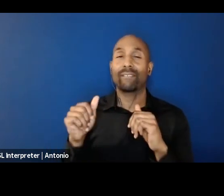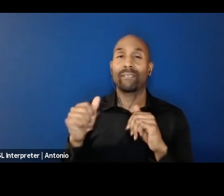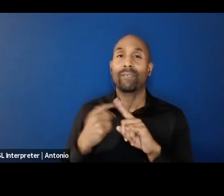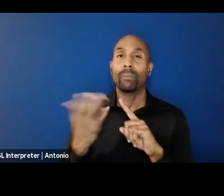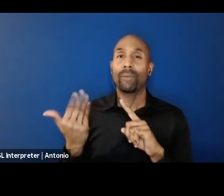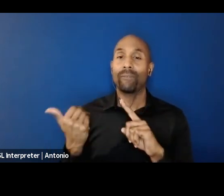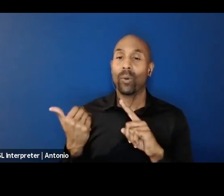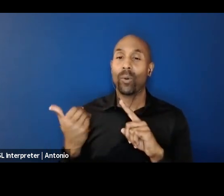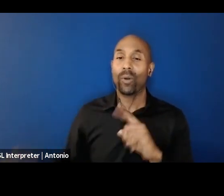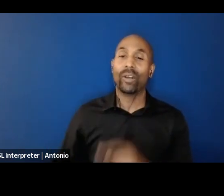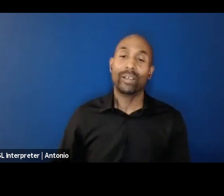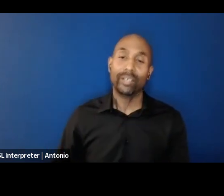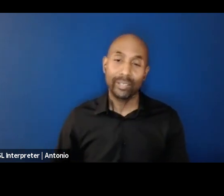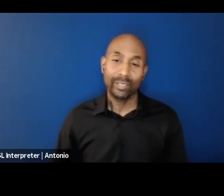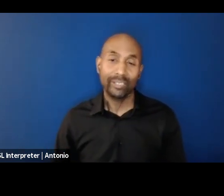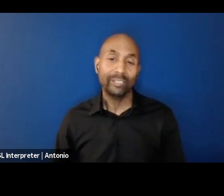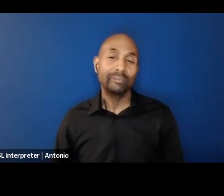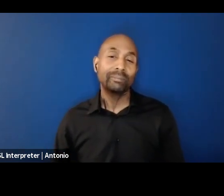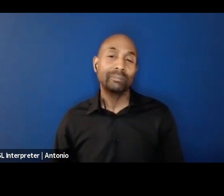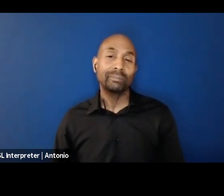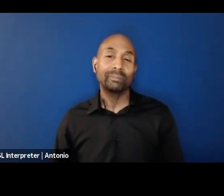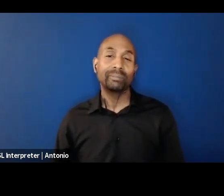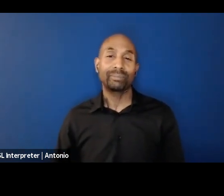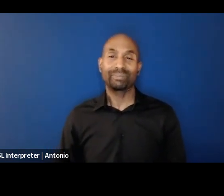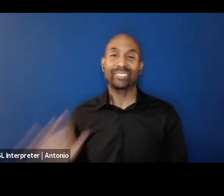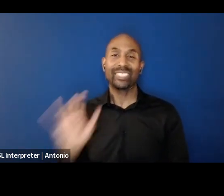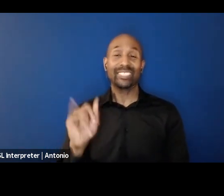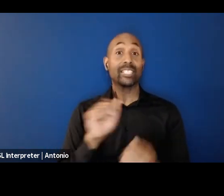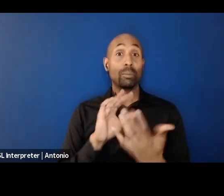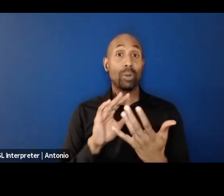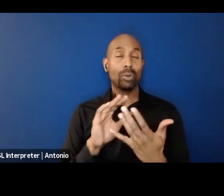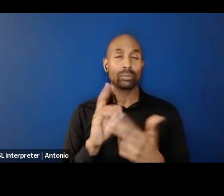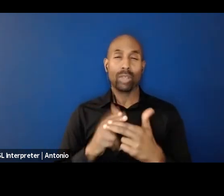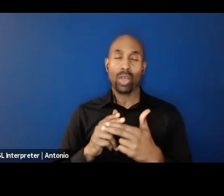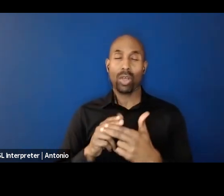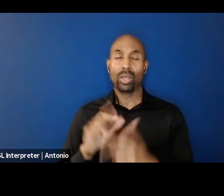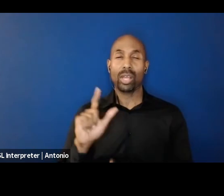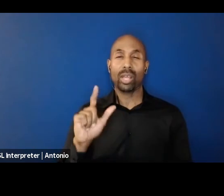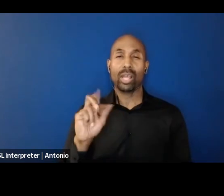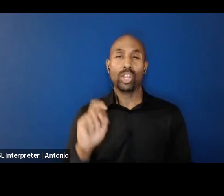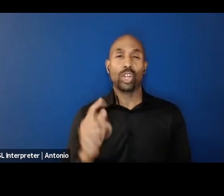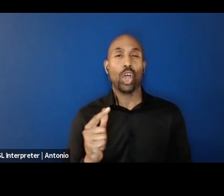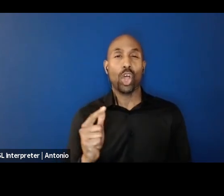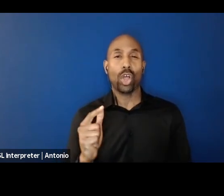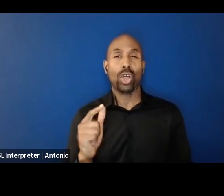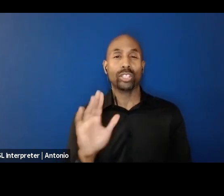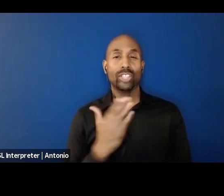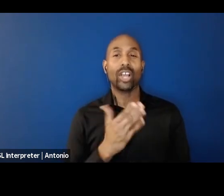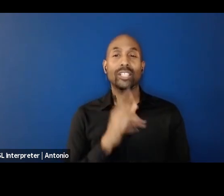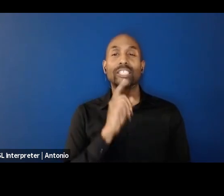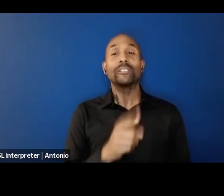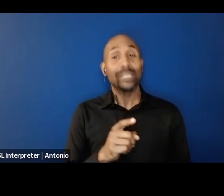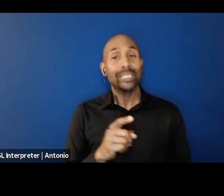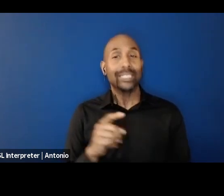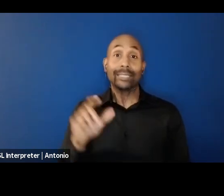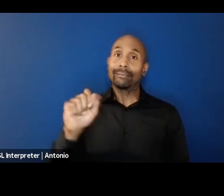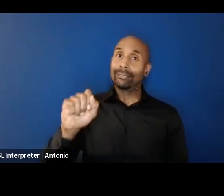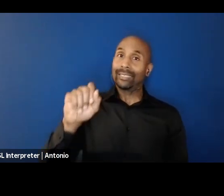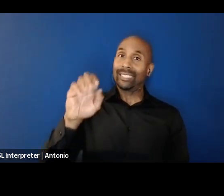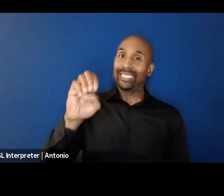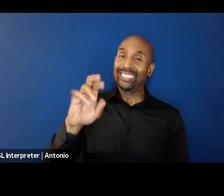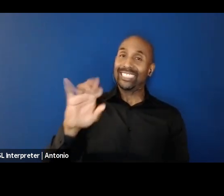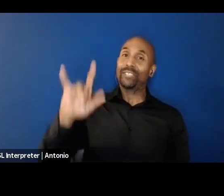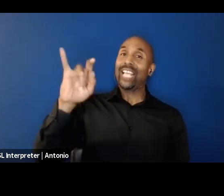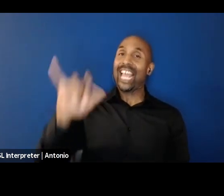The long song is seriality's far side, seriality's dream of wholeness deferred, the